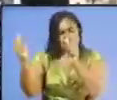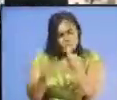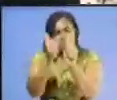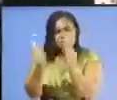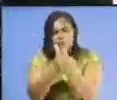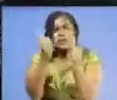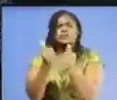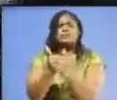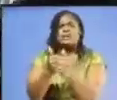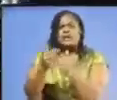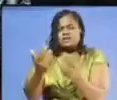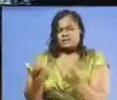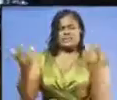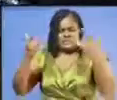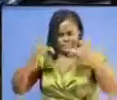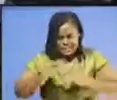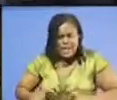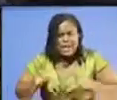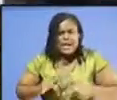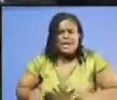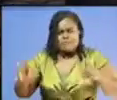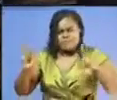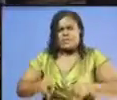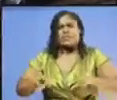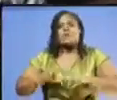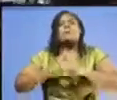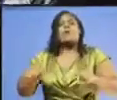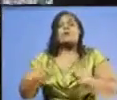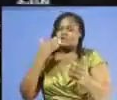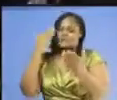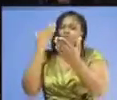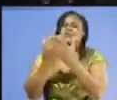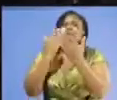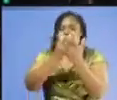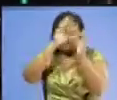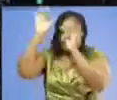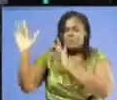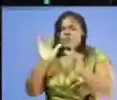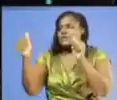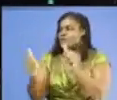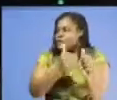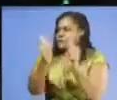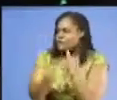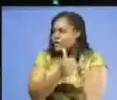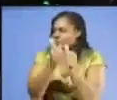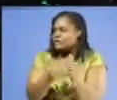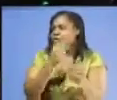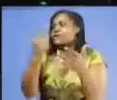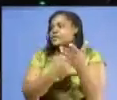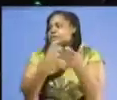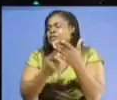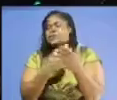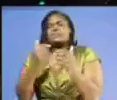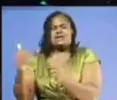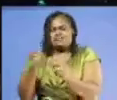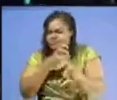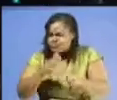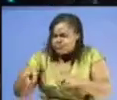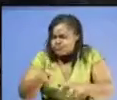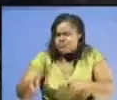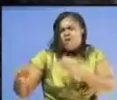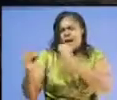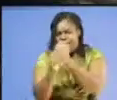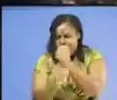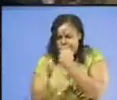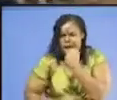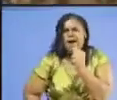you're down in the valley, but goodness and mercy will follow you. Sometimes the journey seems